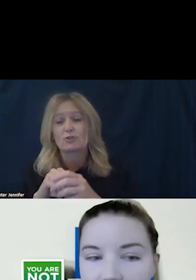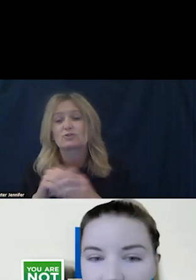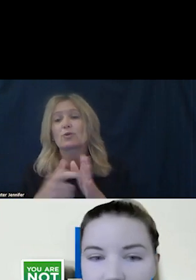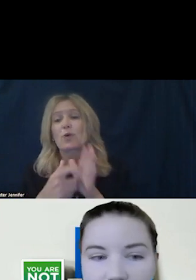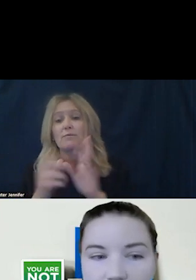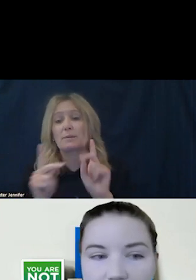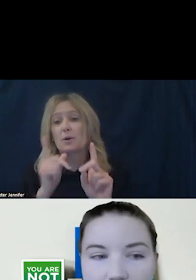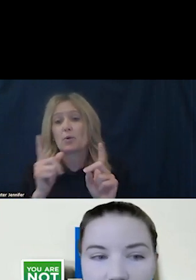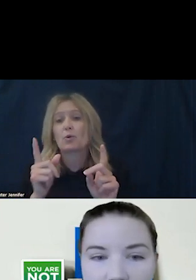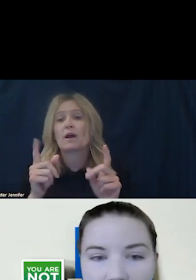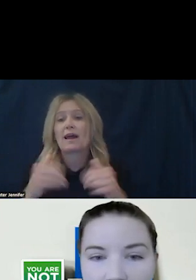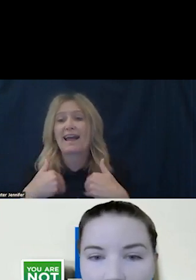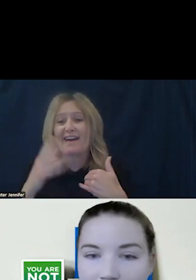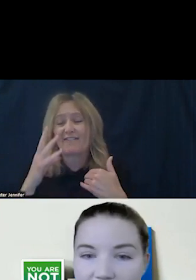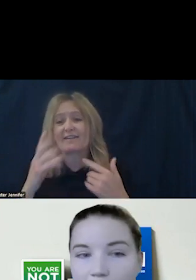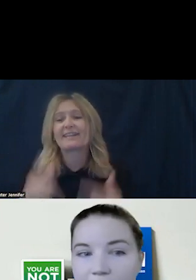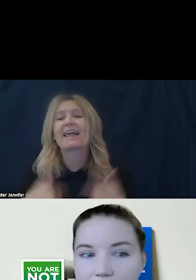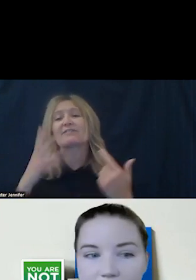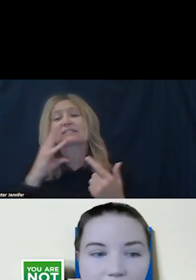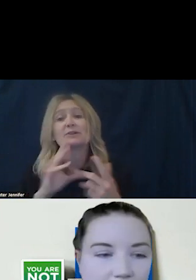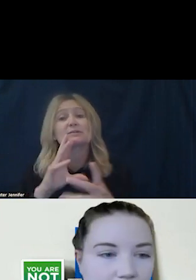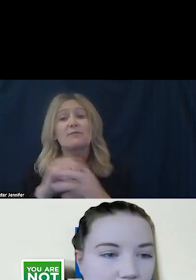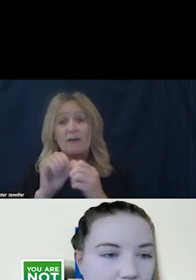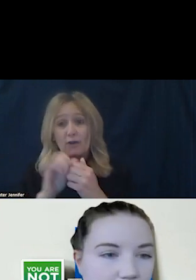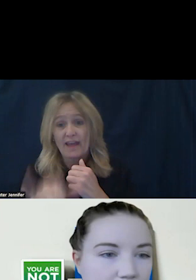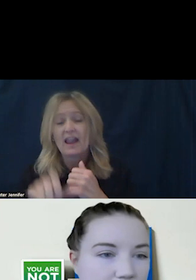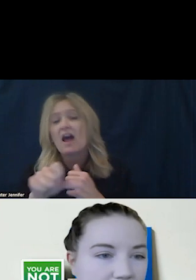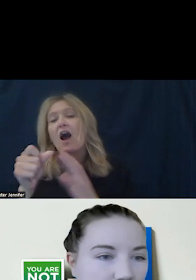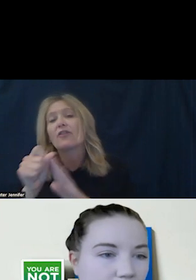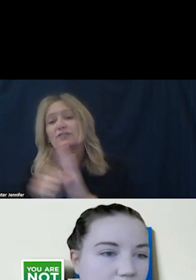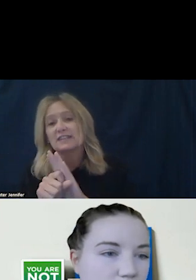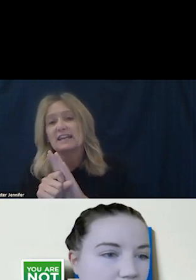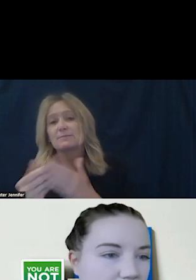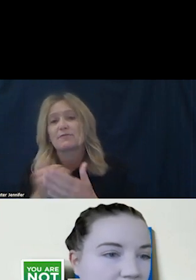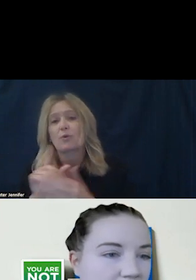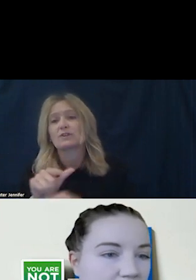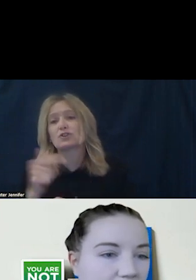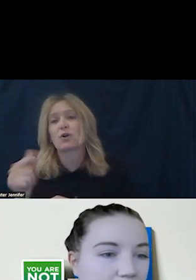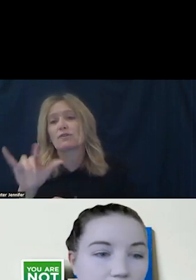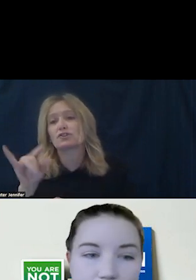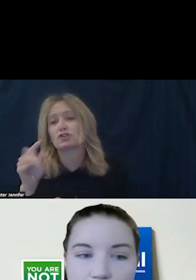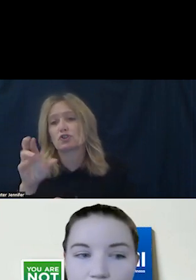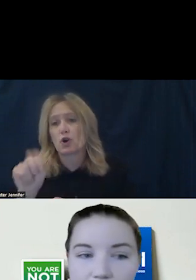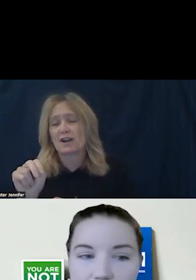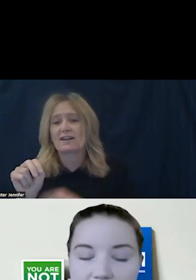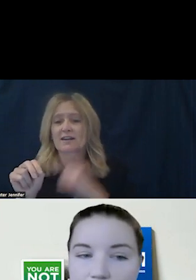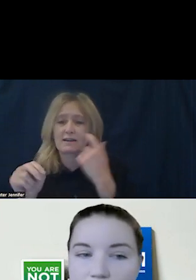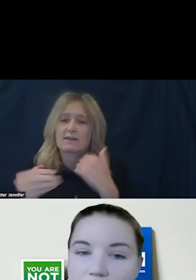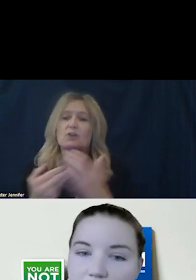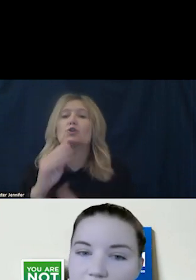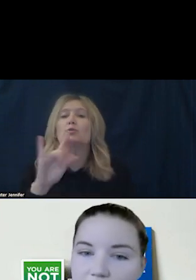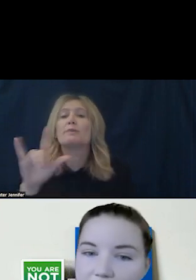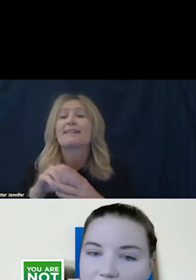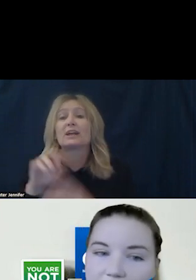people with lived experience to be a part of that. A couple other states I'll hit real quick before turning things over to Jordan. There's also a new bill in New